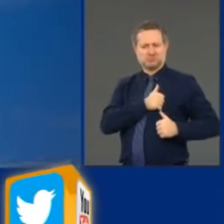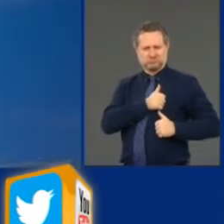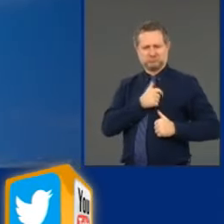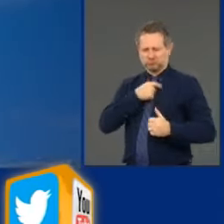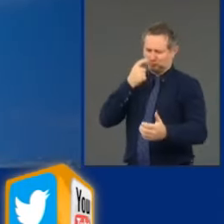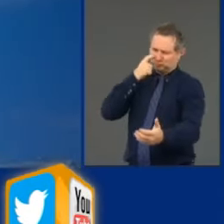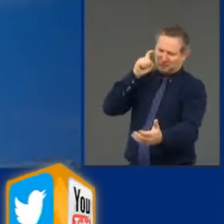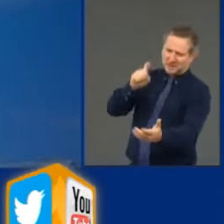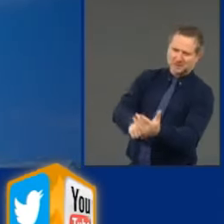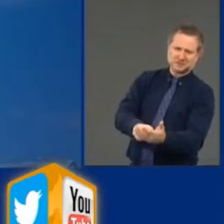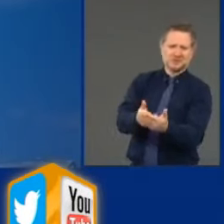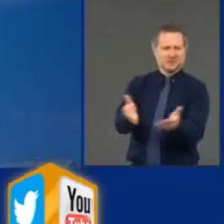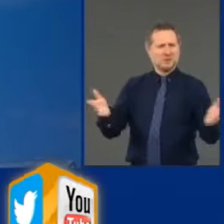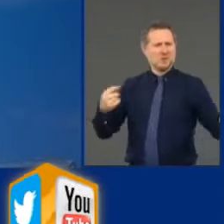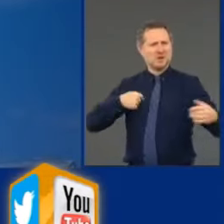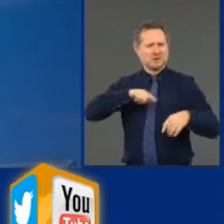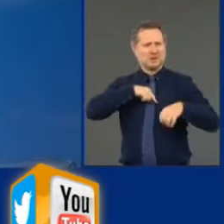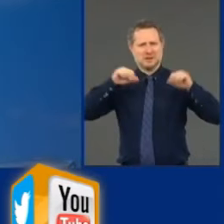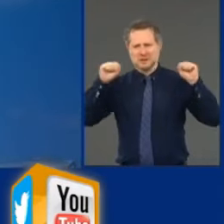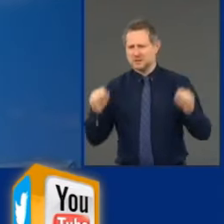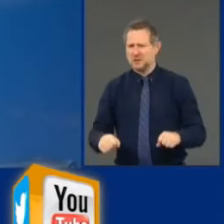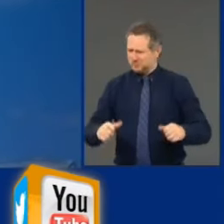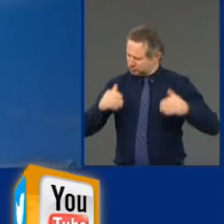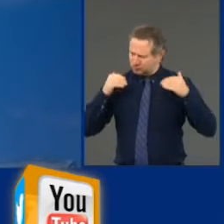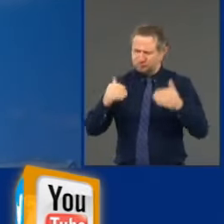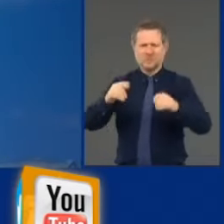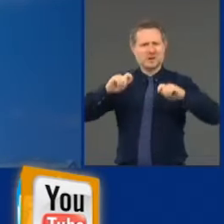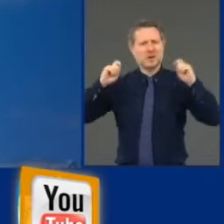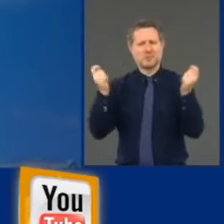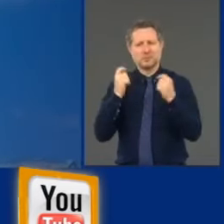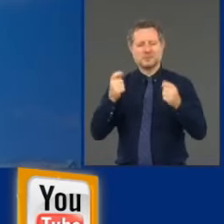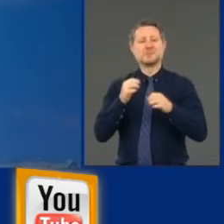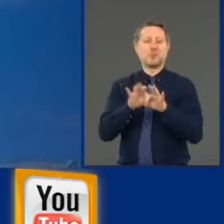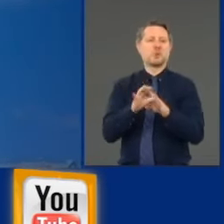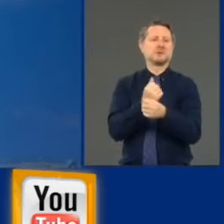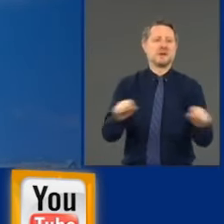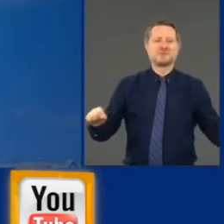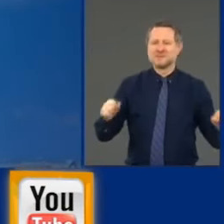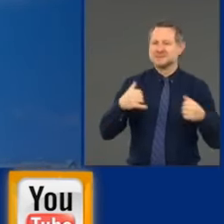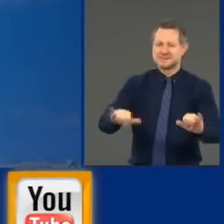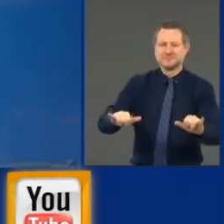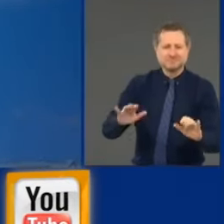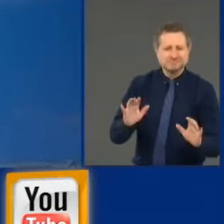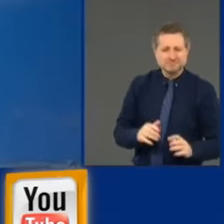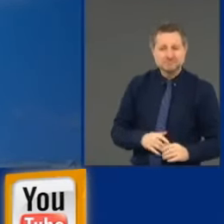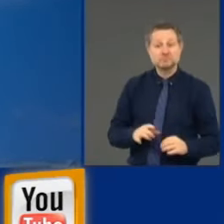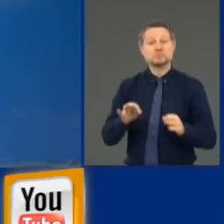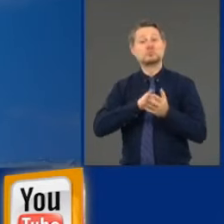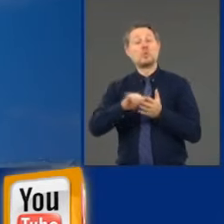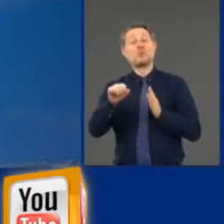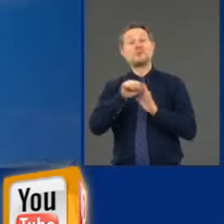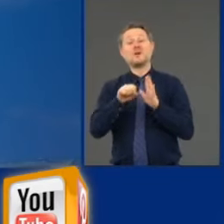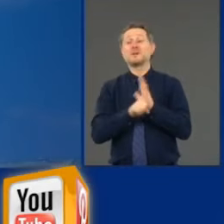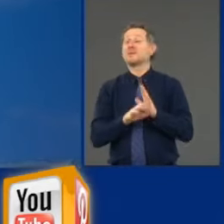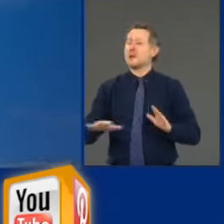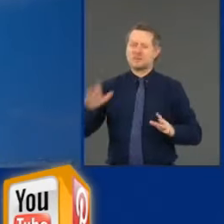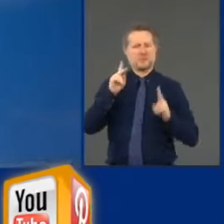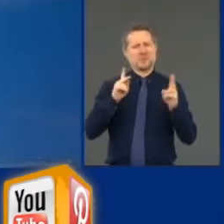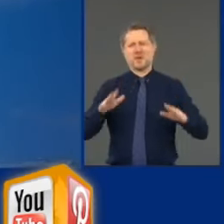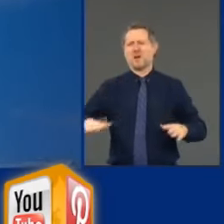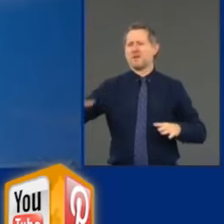that, and I think we can do it safely. New Yorkers are doing everything they can as a